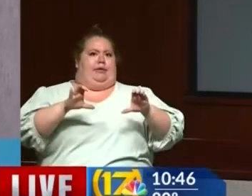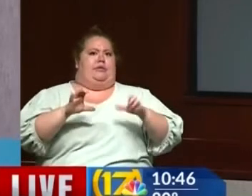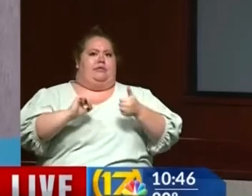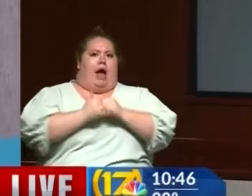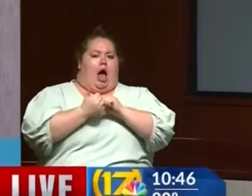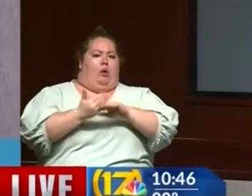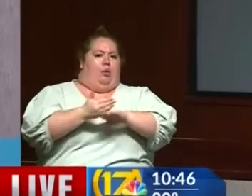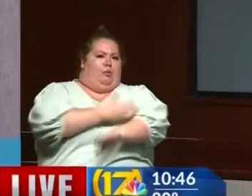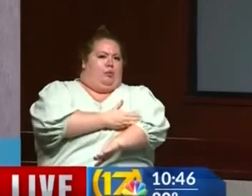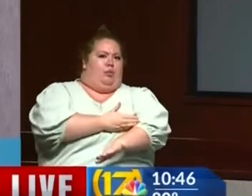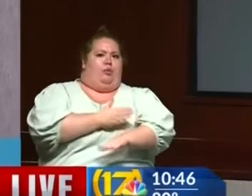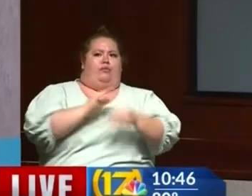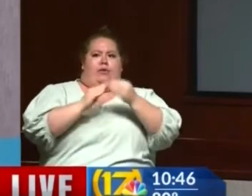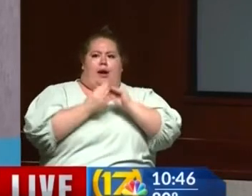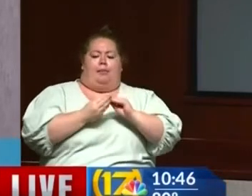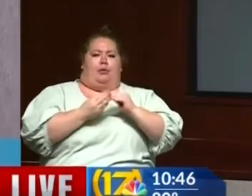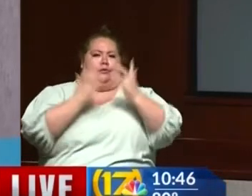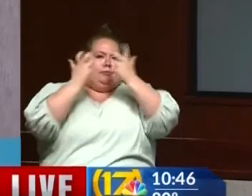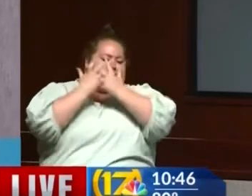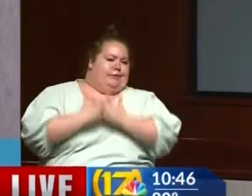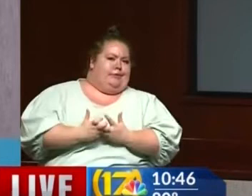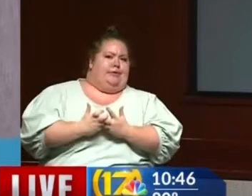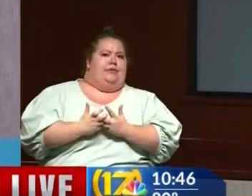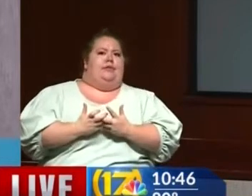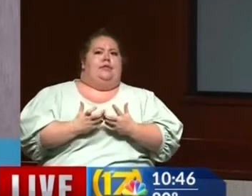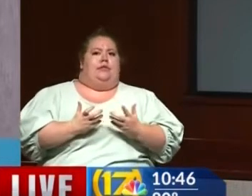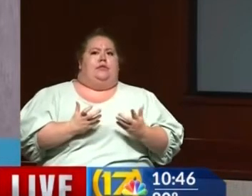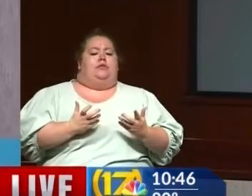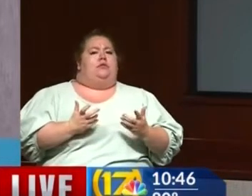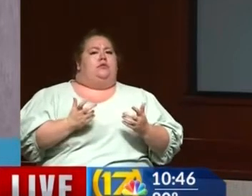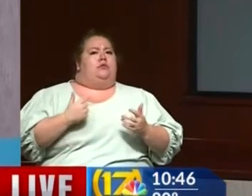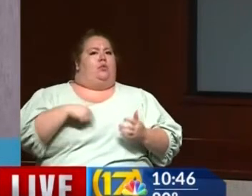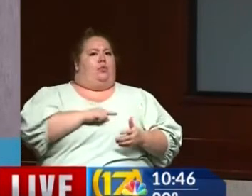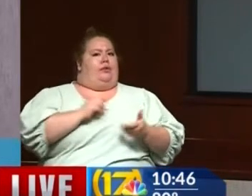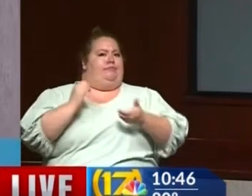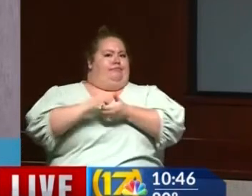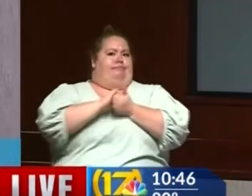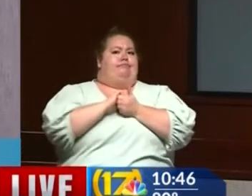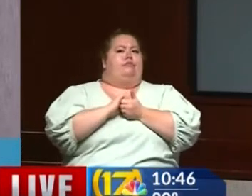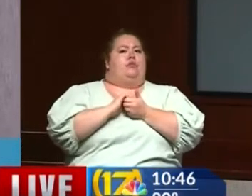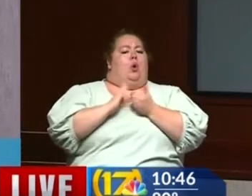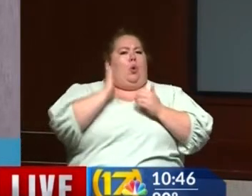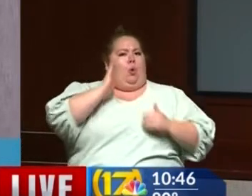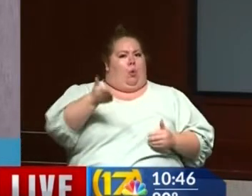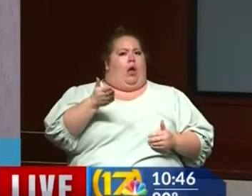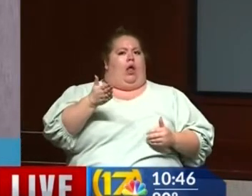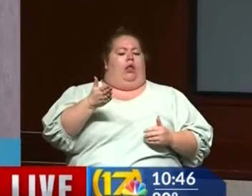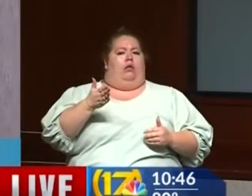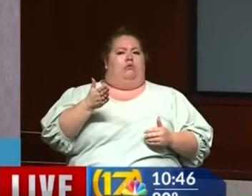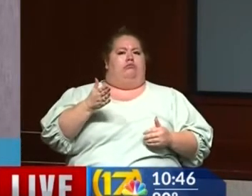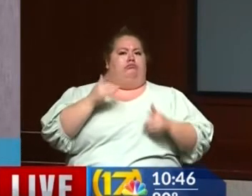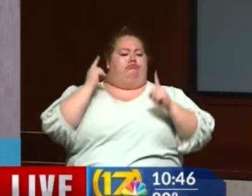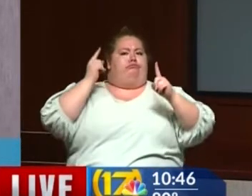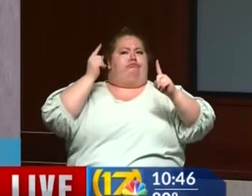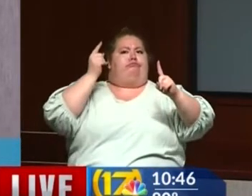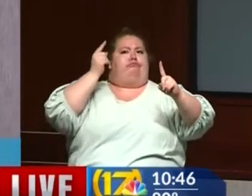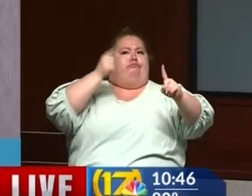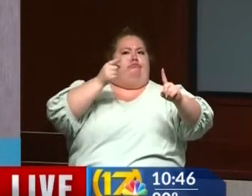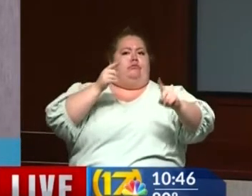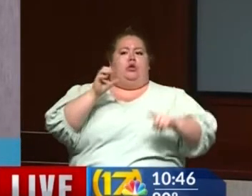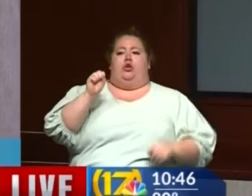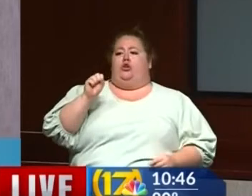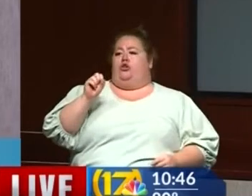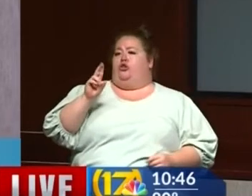improve those metrics. And we know together we're going to get there. You heard the Surgeon General even express a